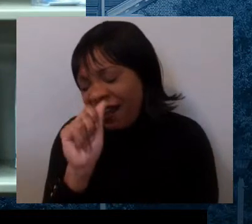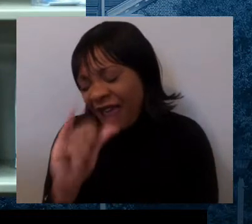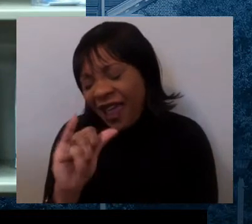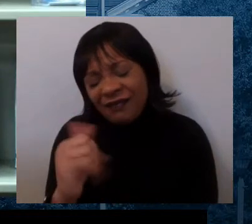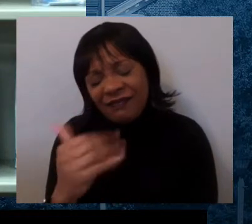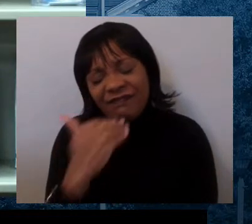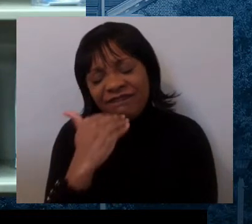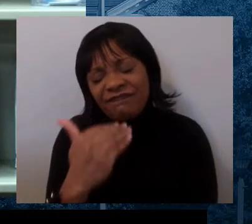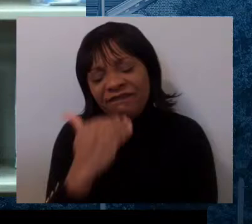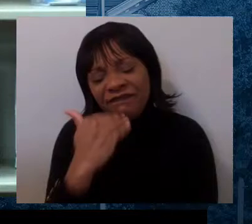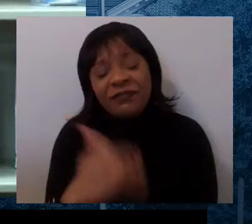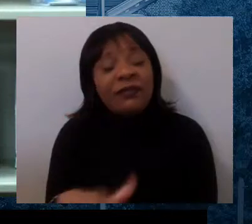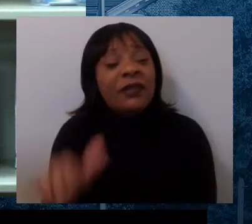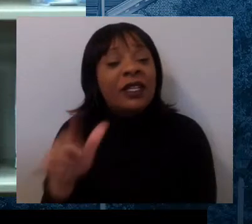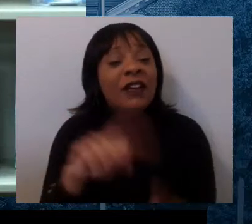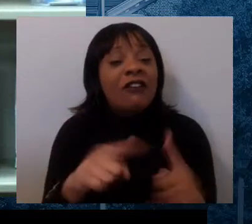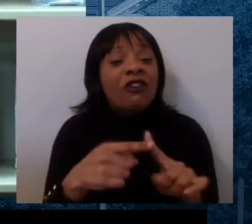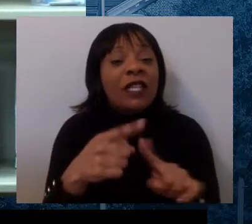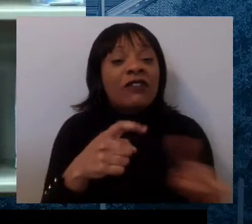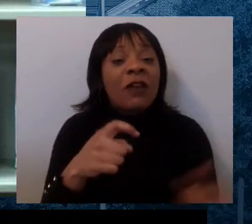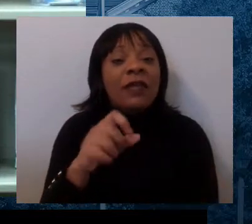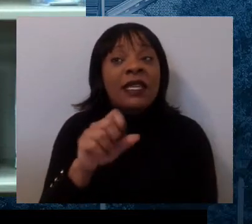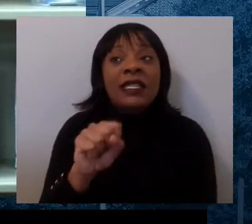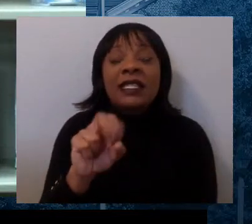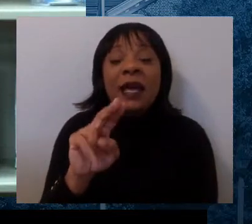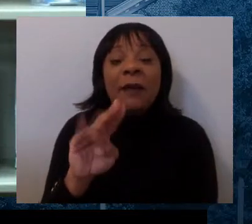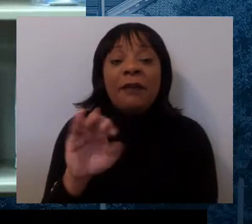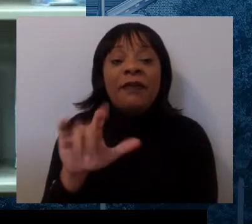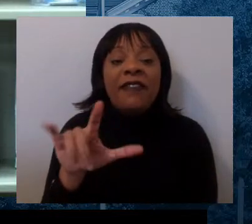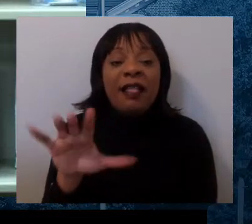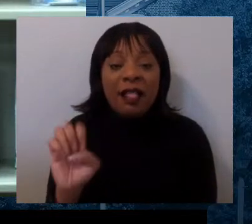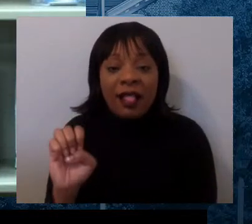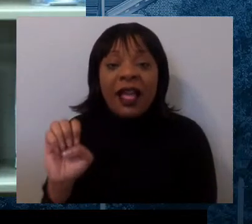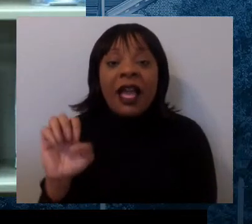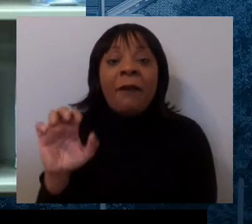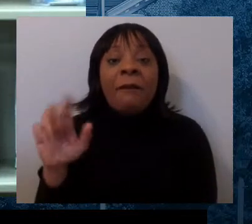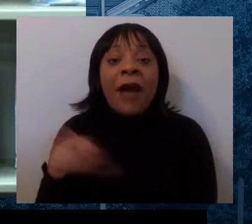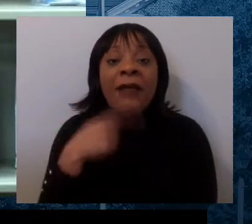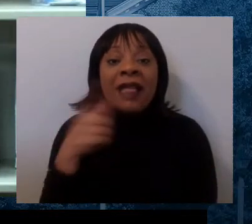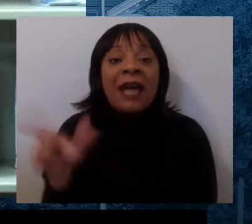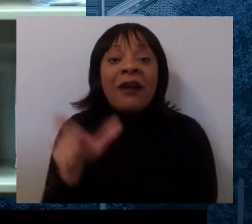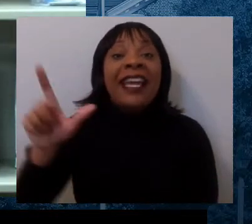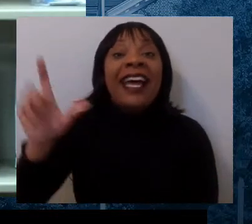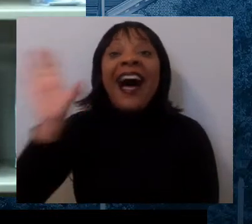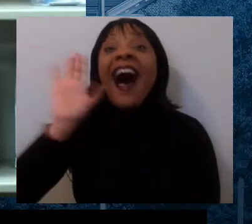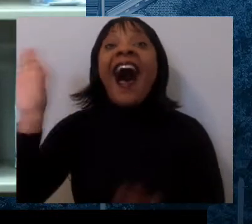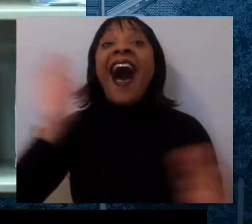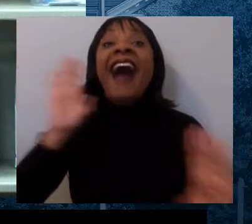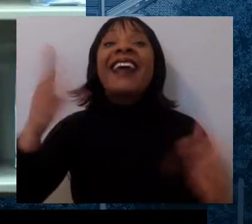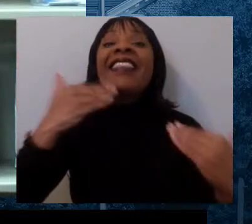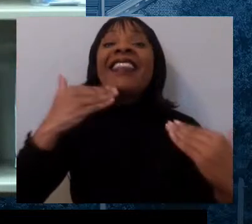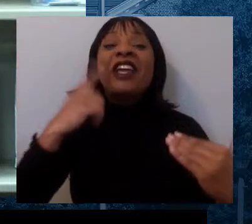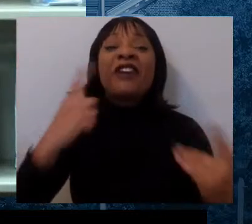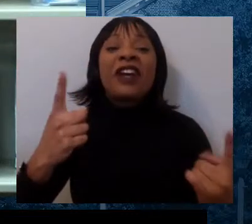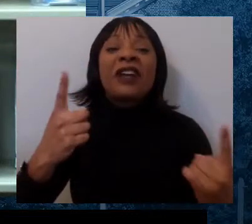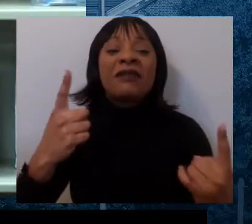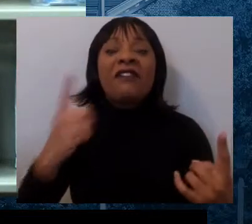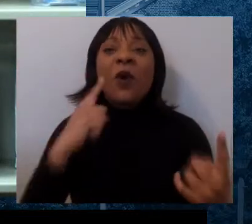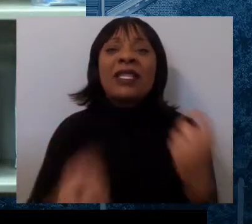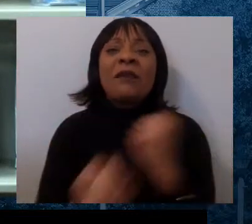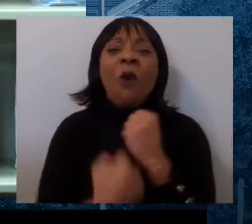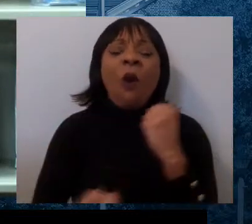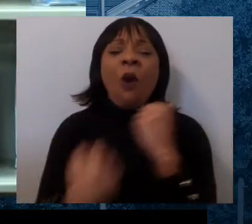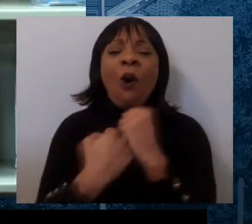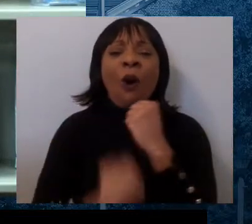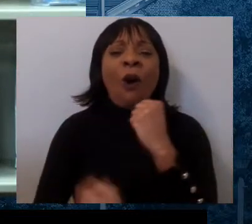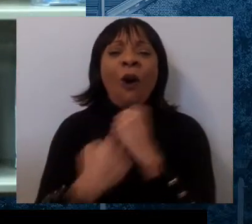Friends of the Selbyville Public Library, hi, thank you for being supporters.